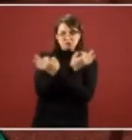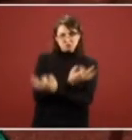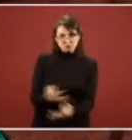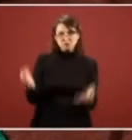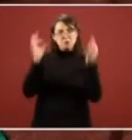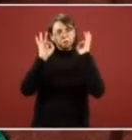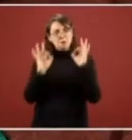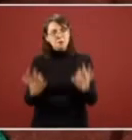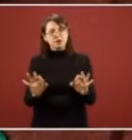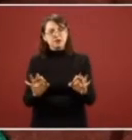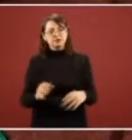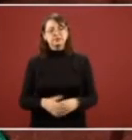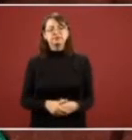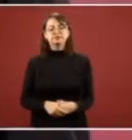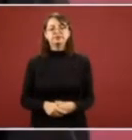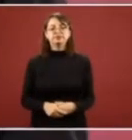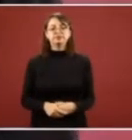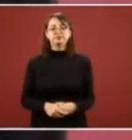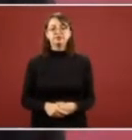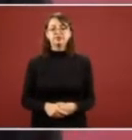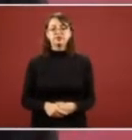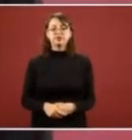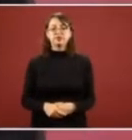Esto pasa